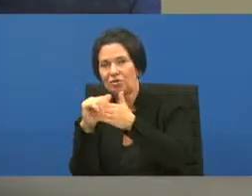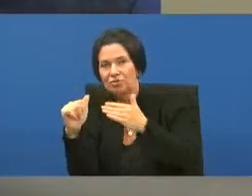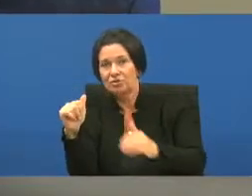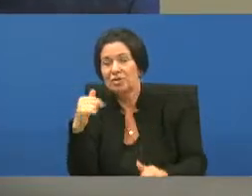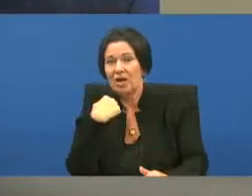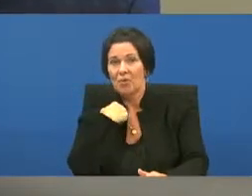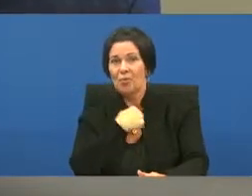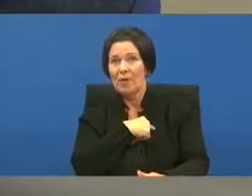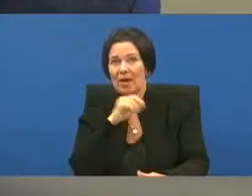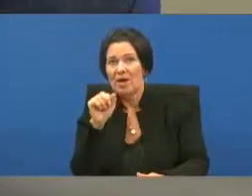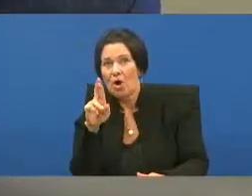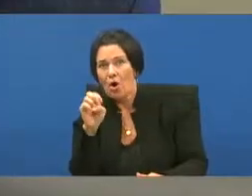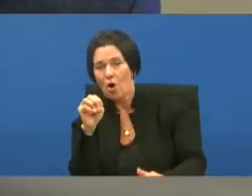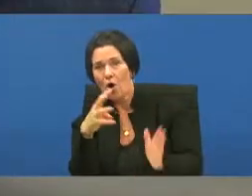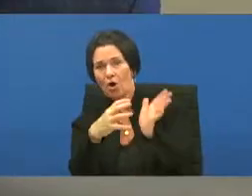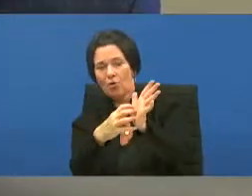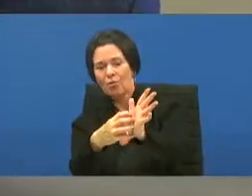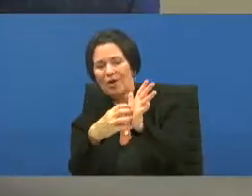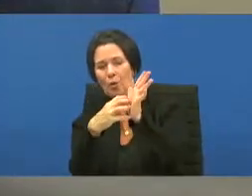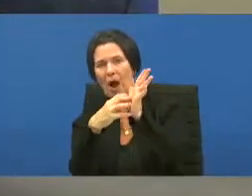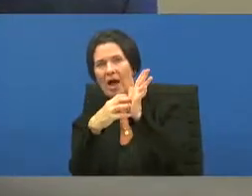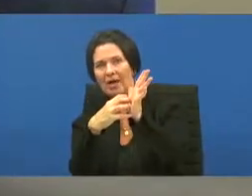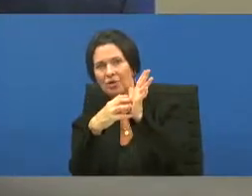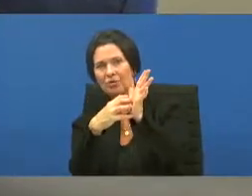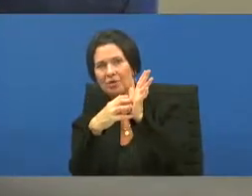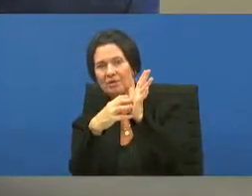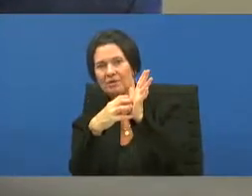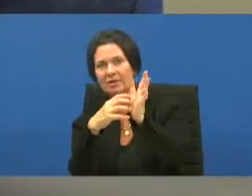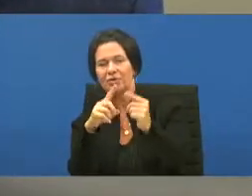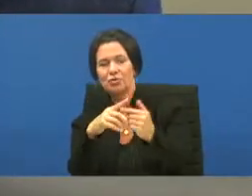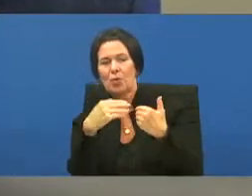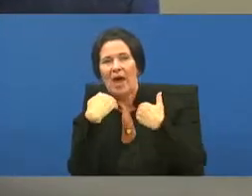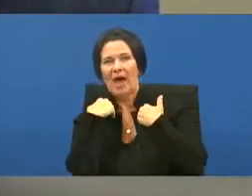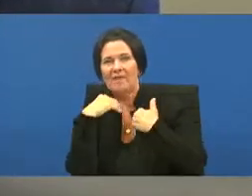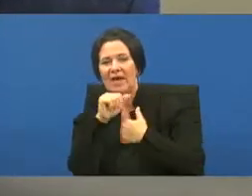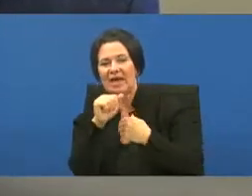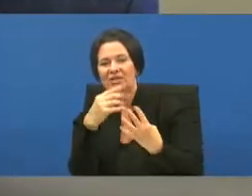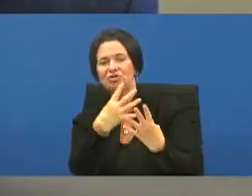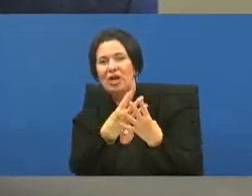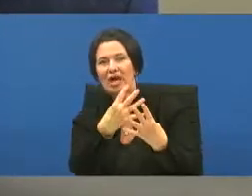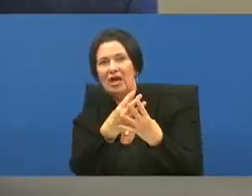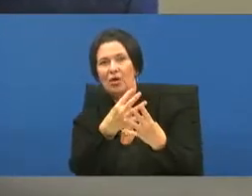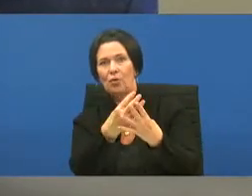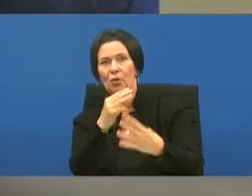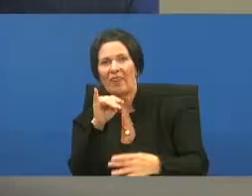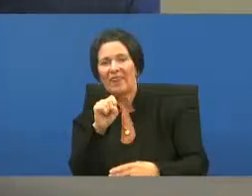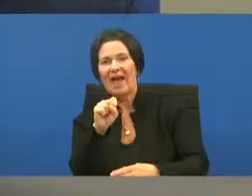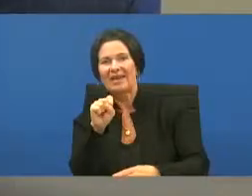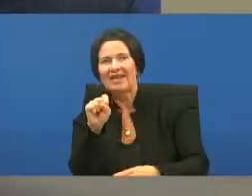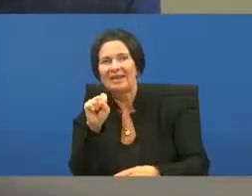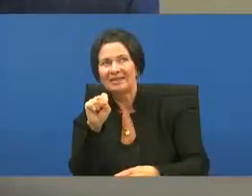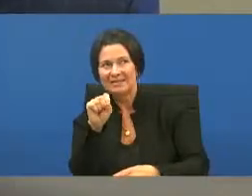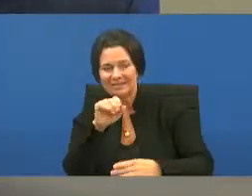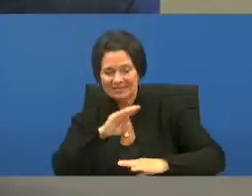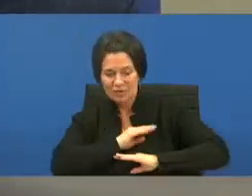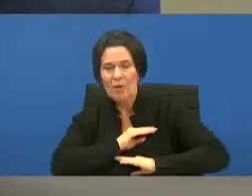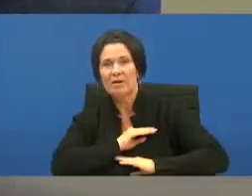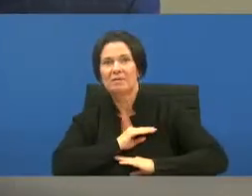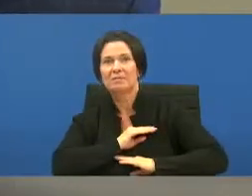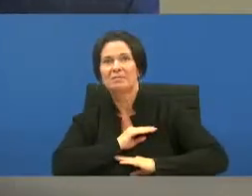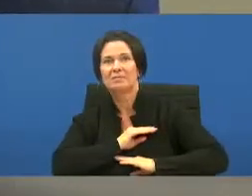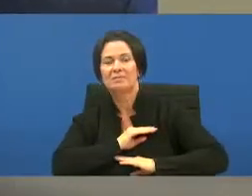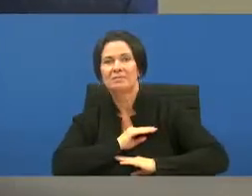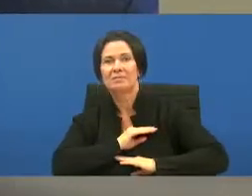jail that's adequate. And I want y'all to know that there's a part of that jail right now that we had to